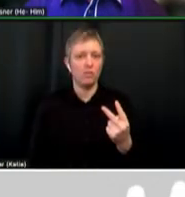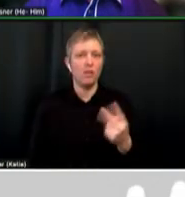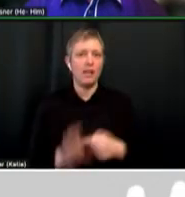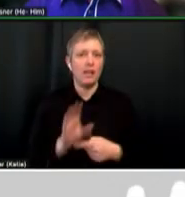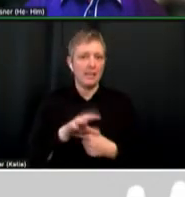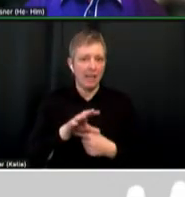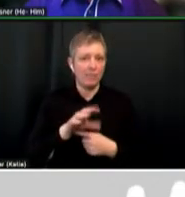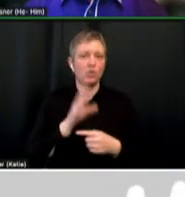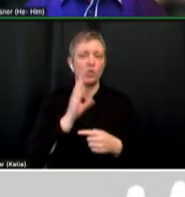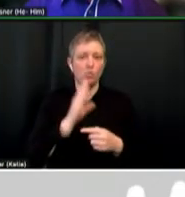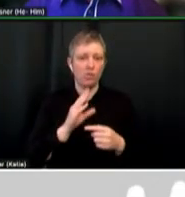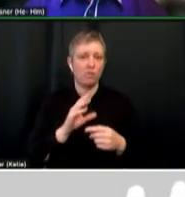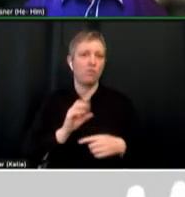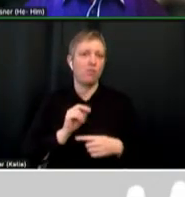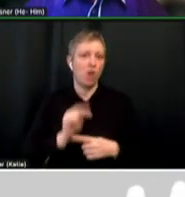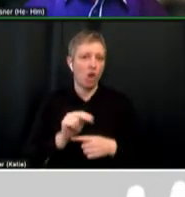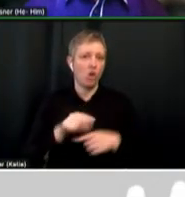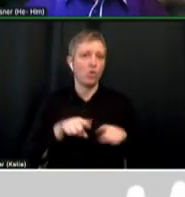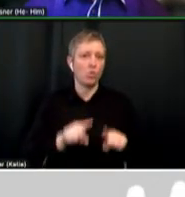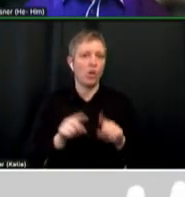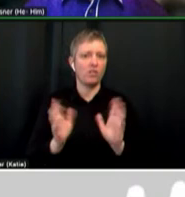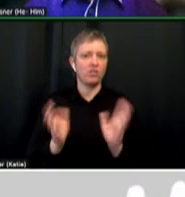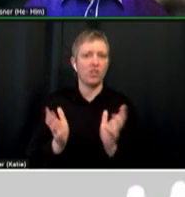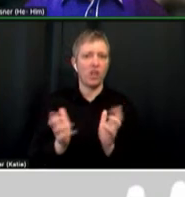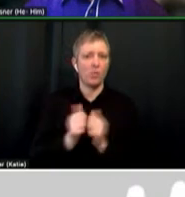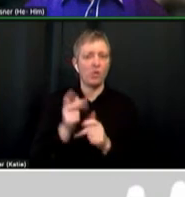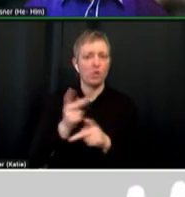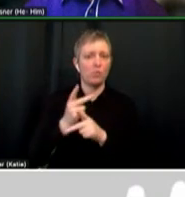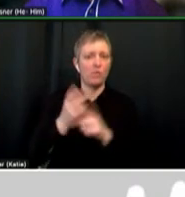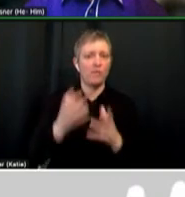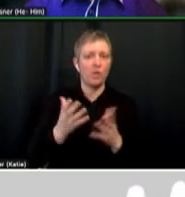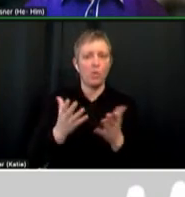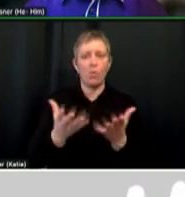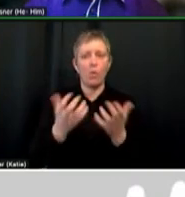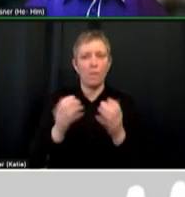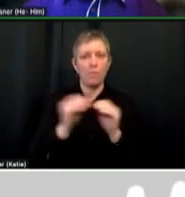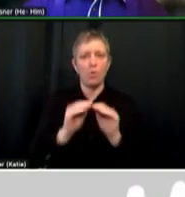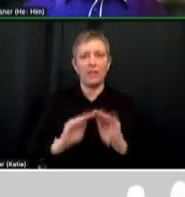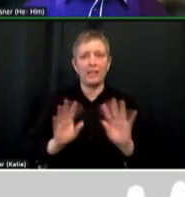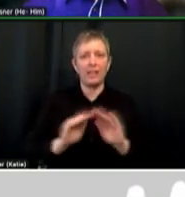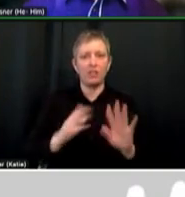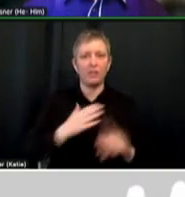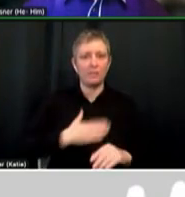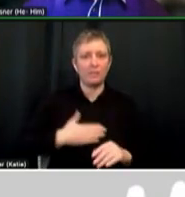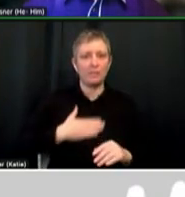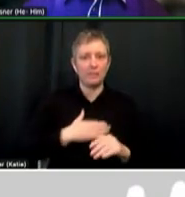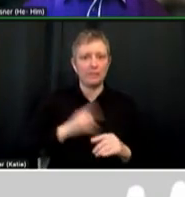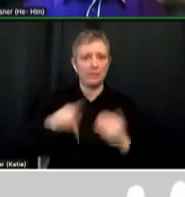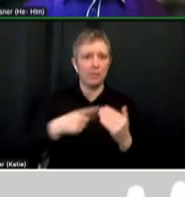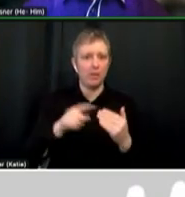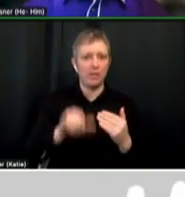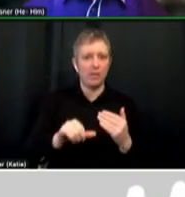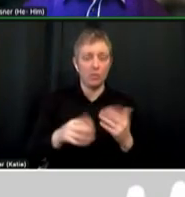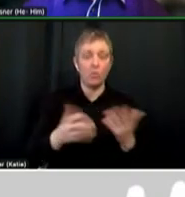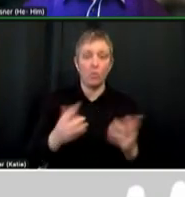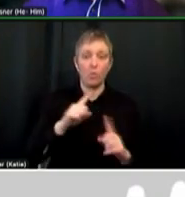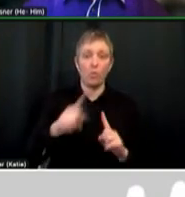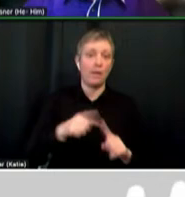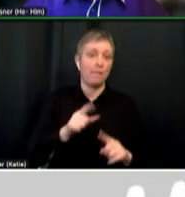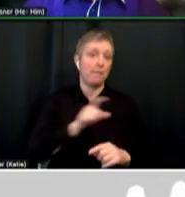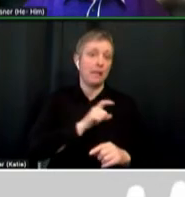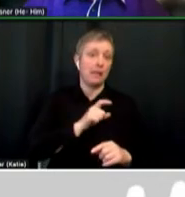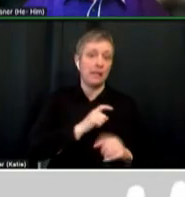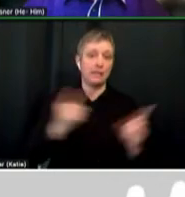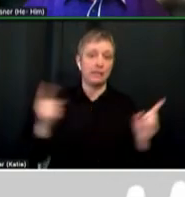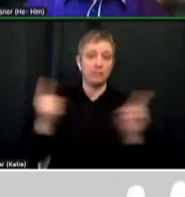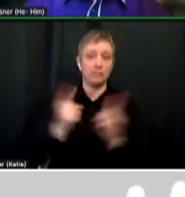to their supervisor. I just was a little, wanted to get a little more clarity on that. When they're making their statement, They're